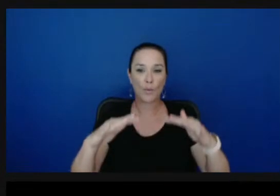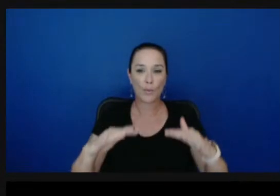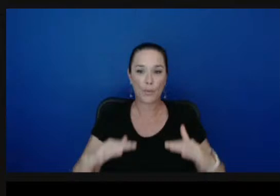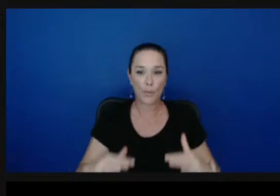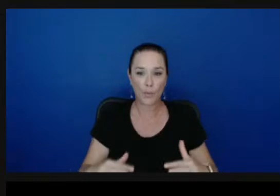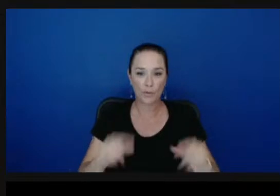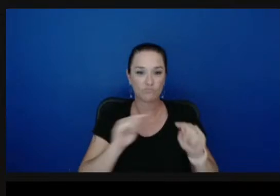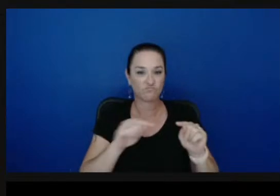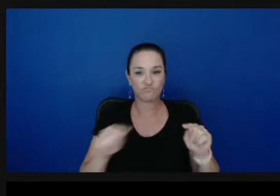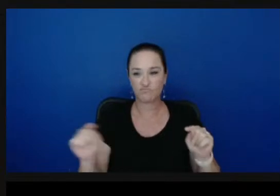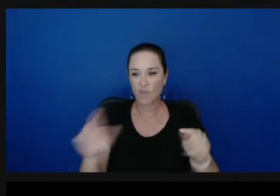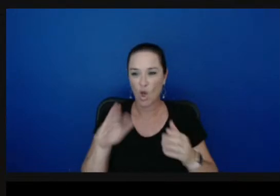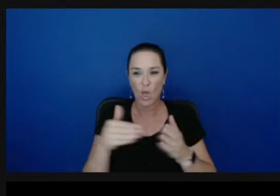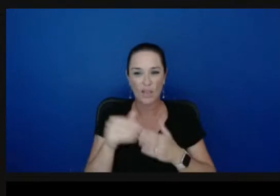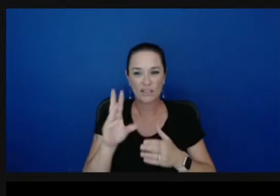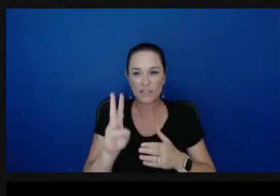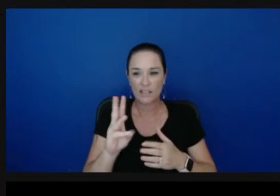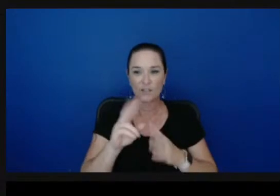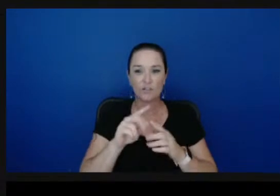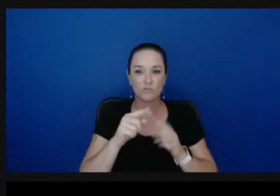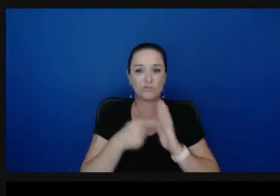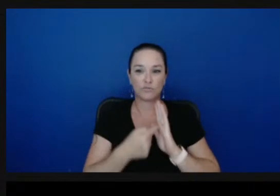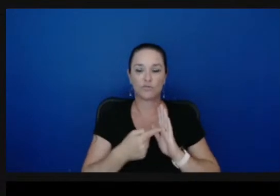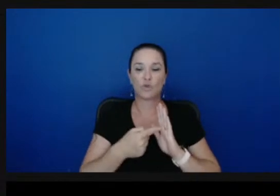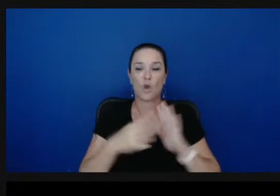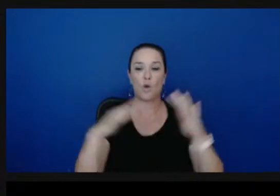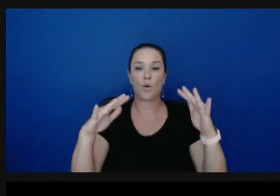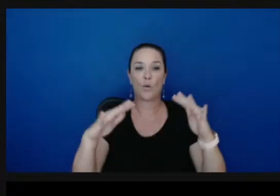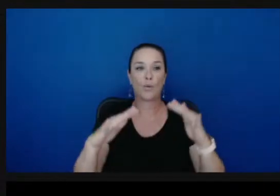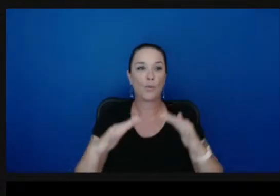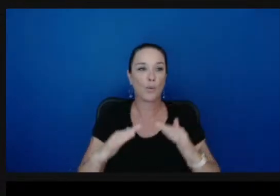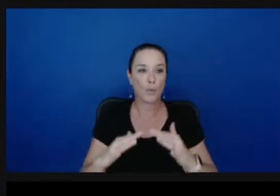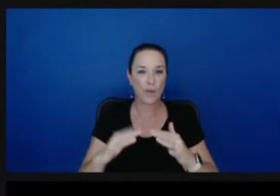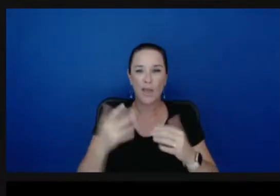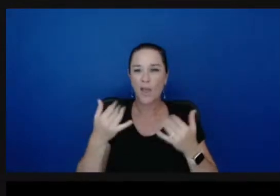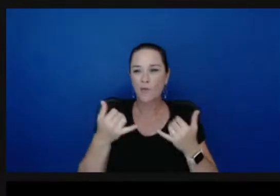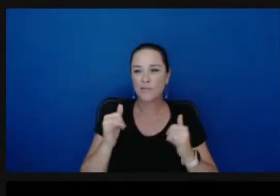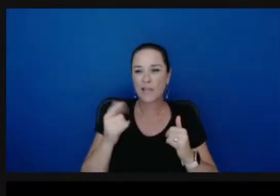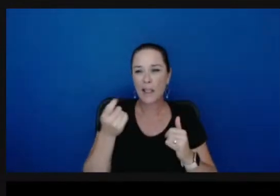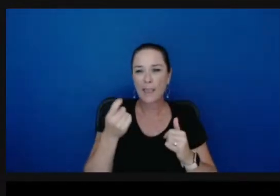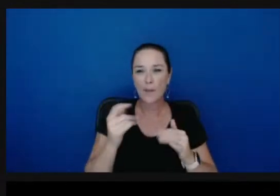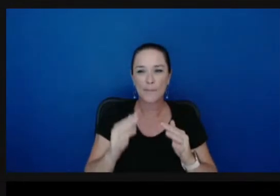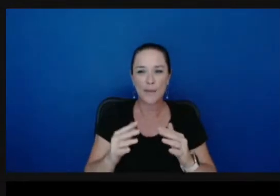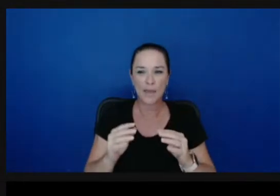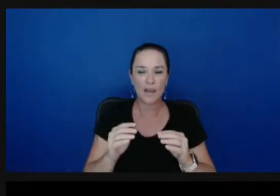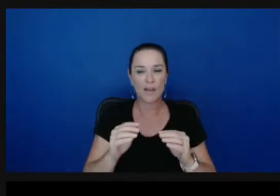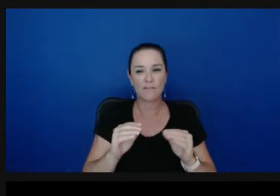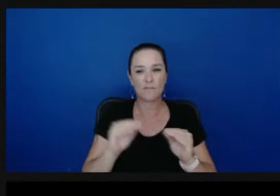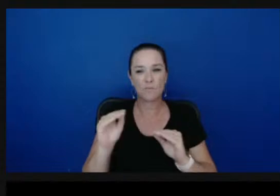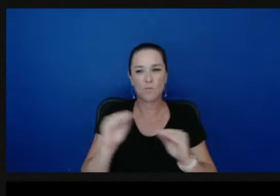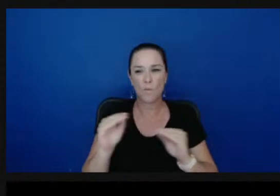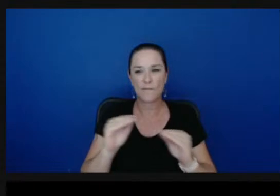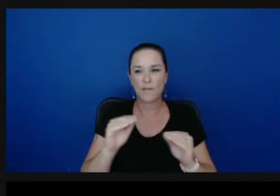at Jonica. Everything is going down. We've seen some little wiggles where the thing might move north-south a little extra or east-west a